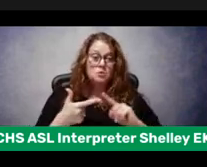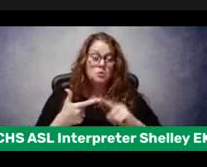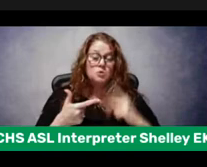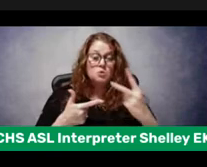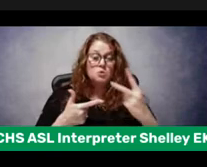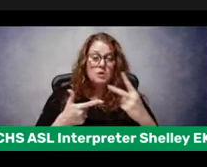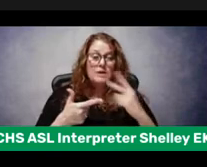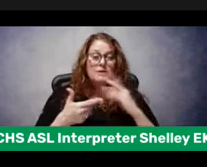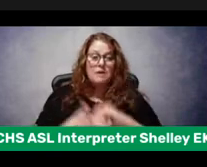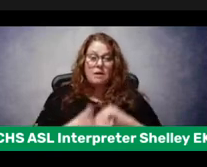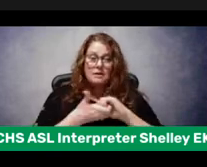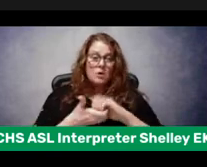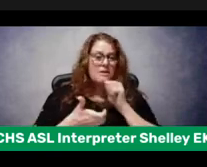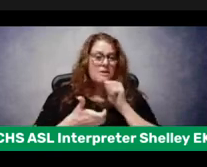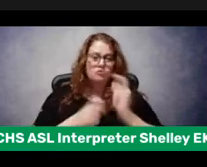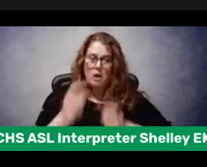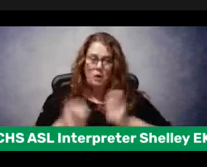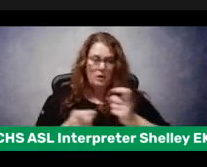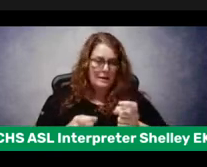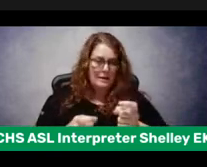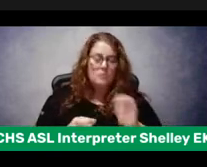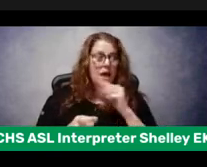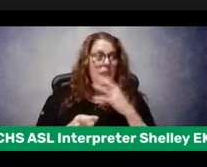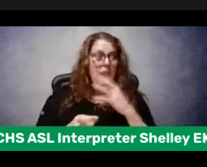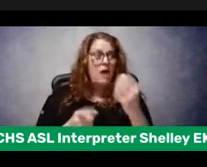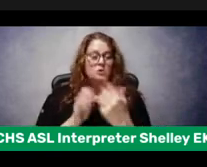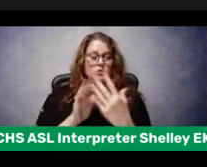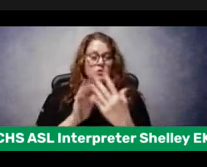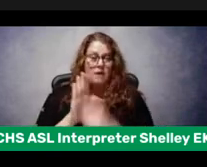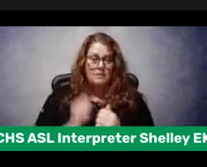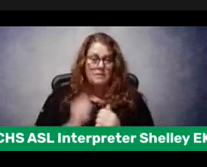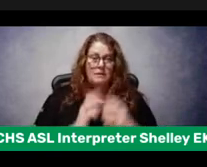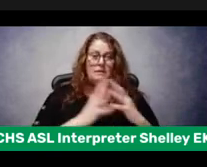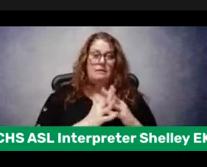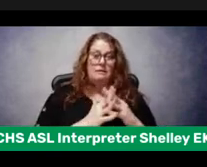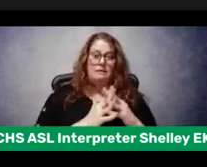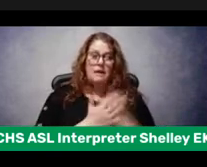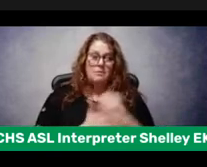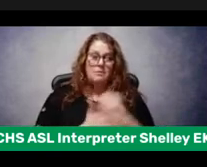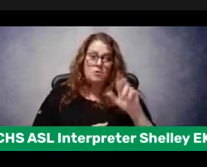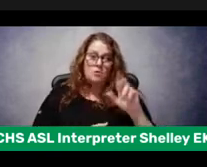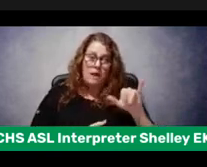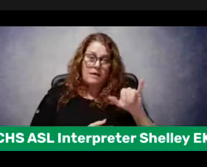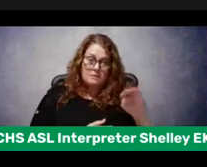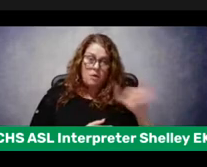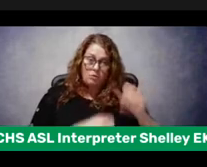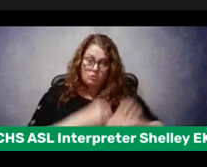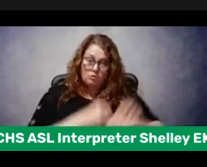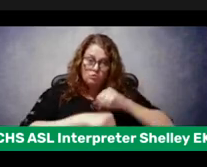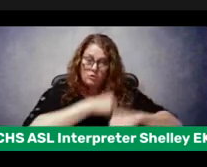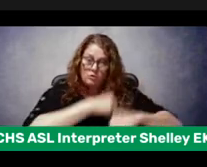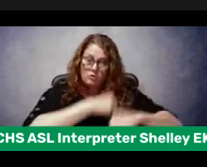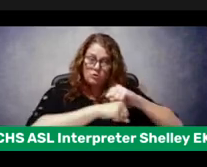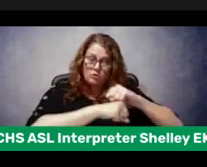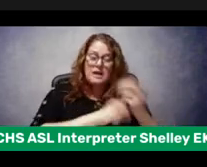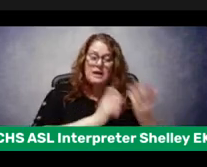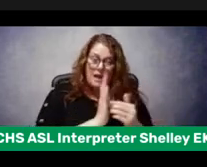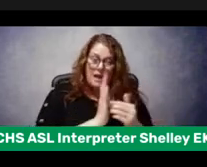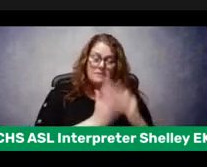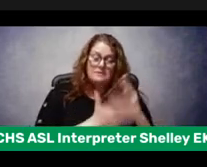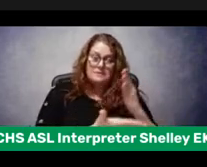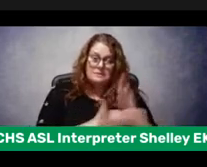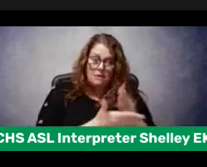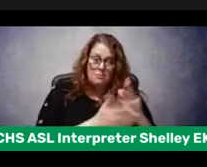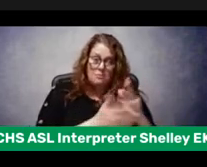solidarity, not charity, that we're not out here to replicate capitalism, racism, other structures that, again, stop